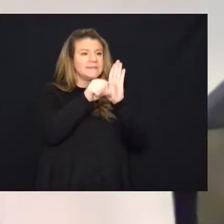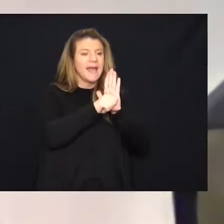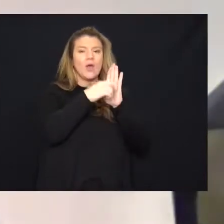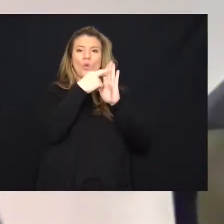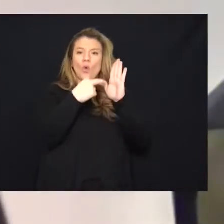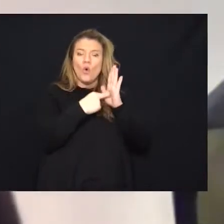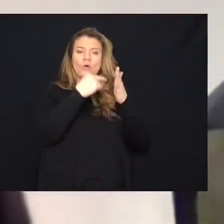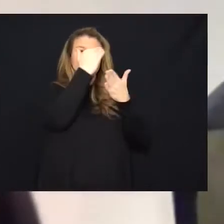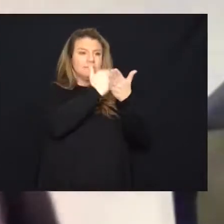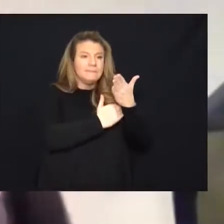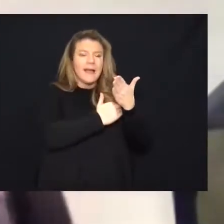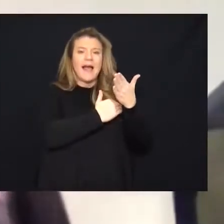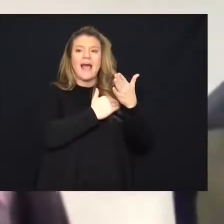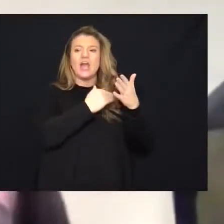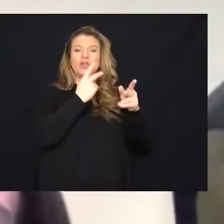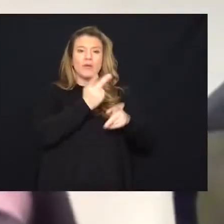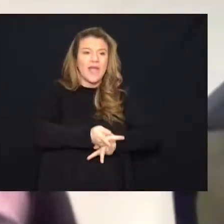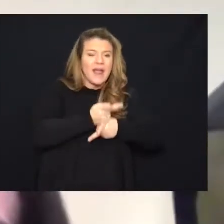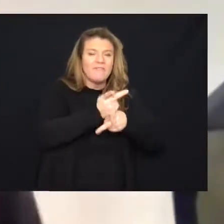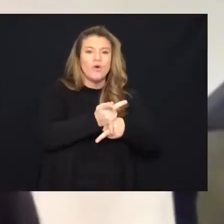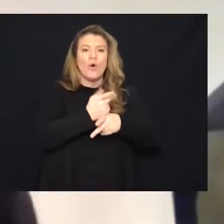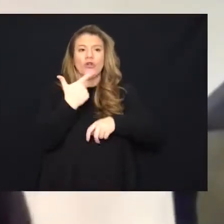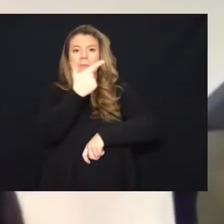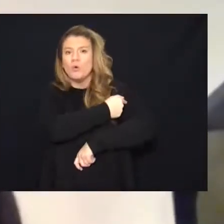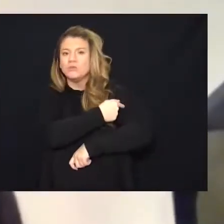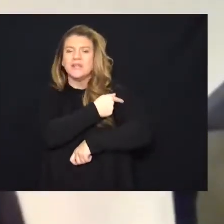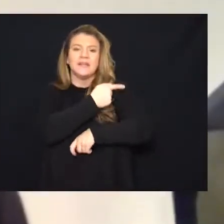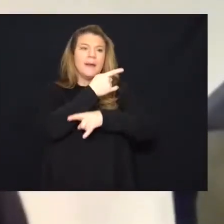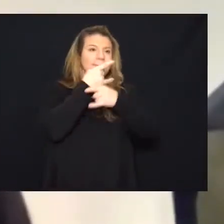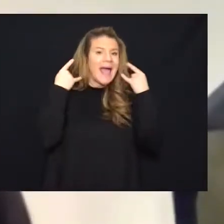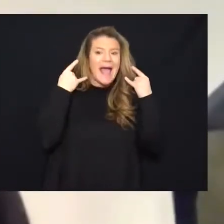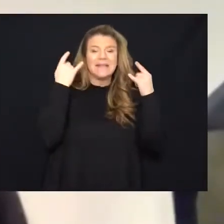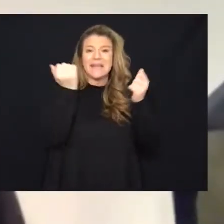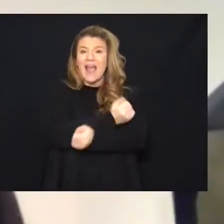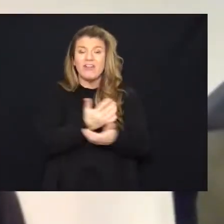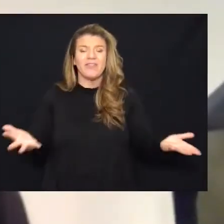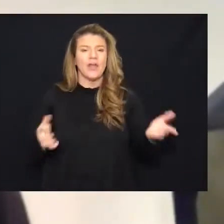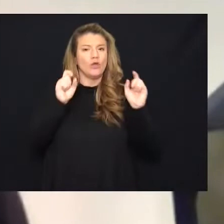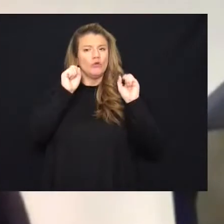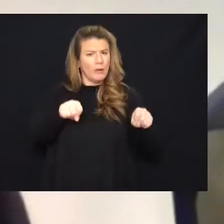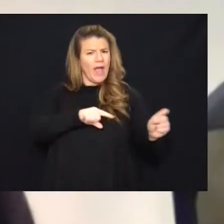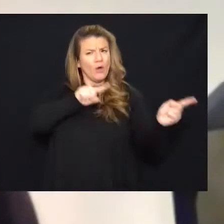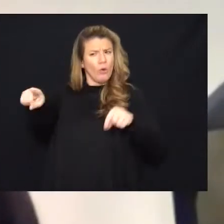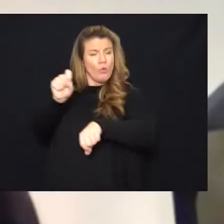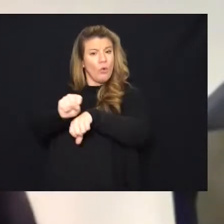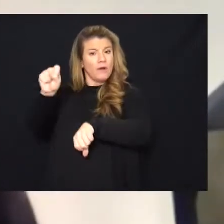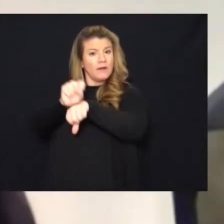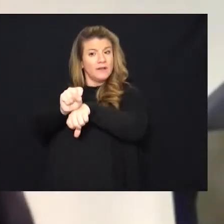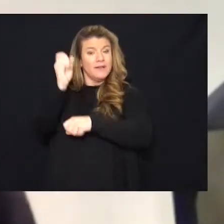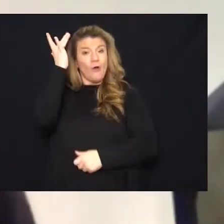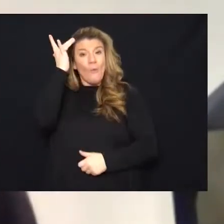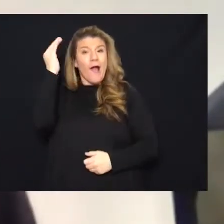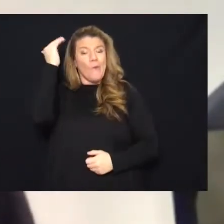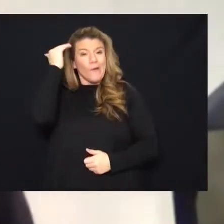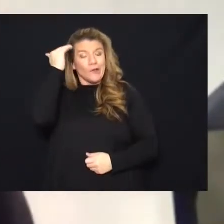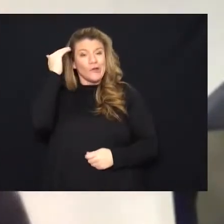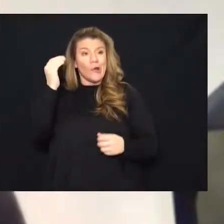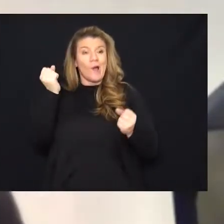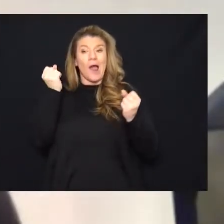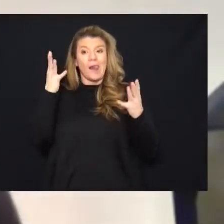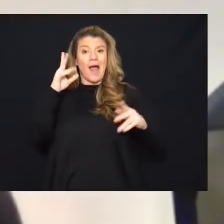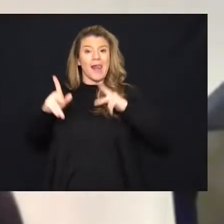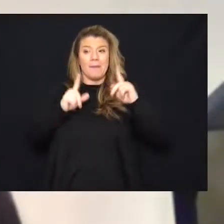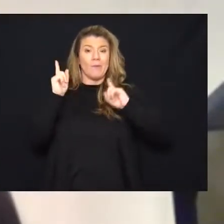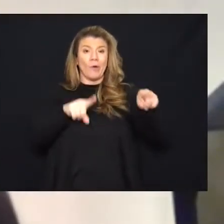you've been boosted, you're wearing a mask when appropriate, that you should be able to go to work, because we also know that a lot of people still go out